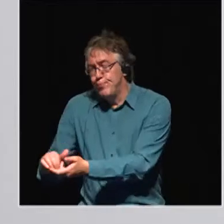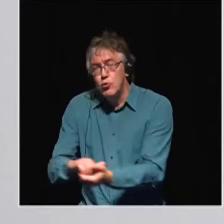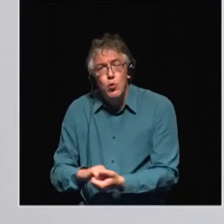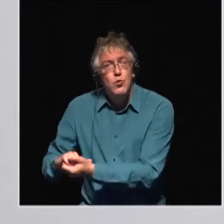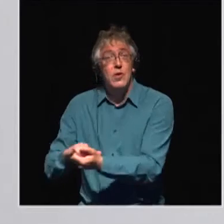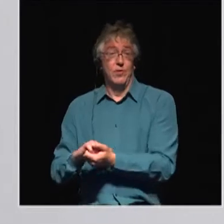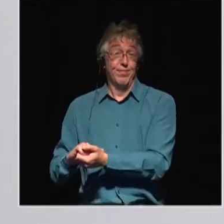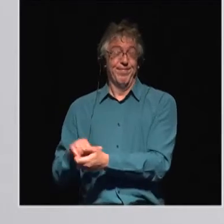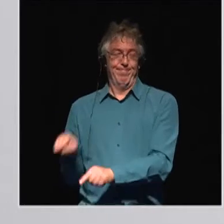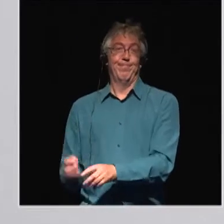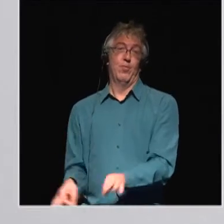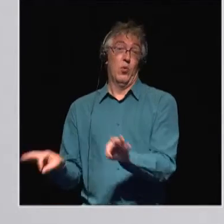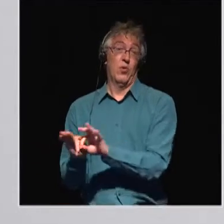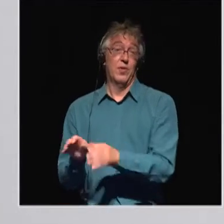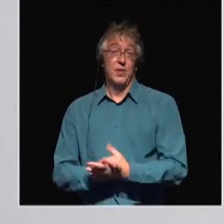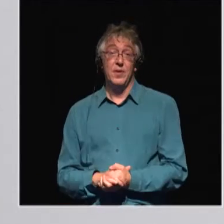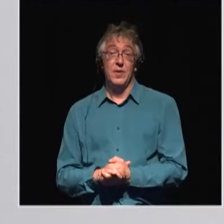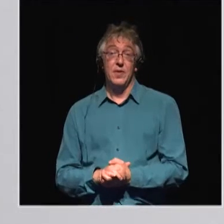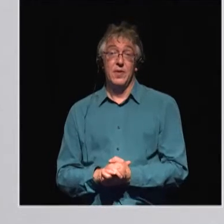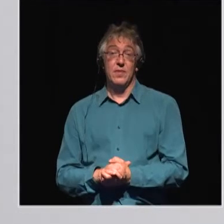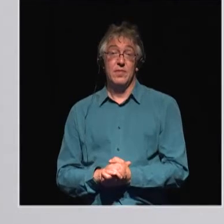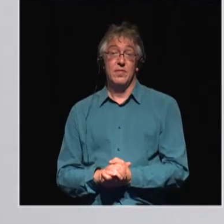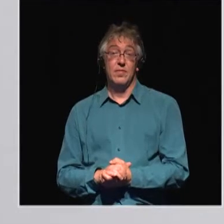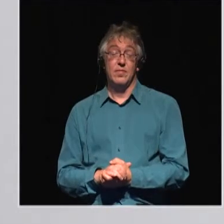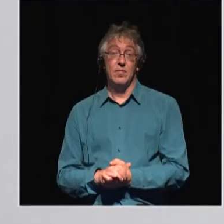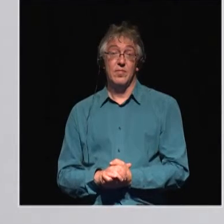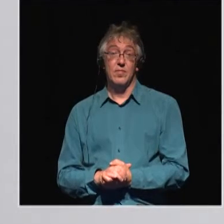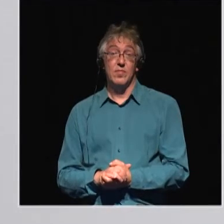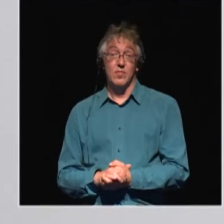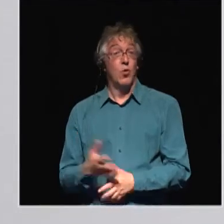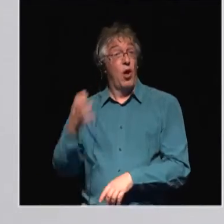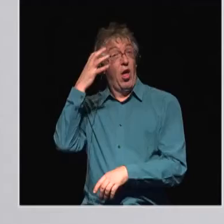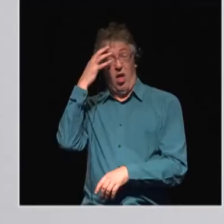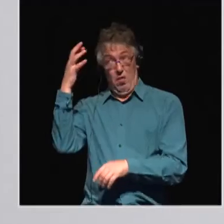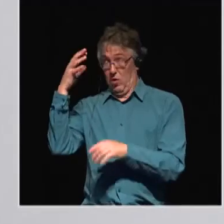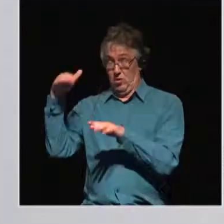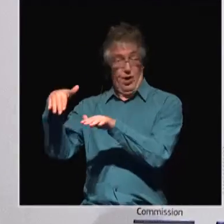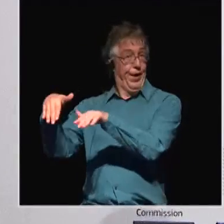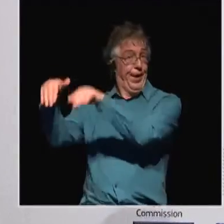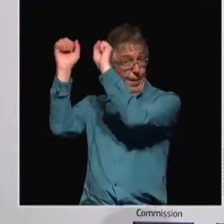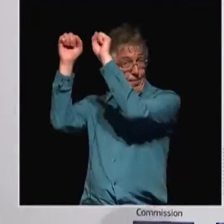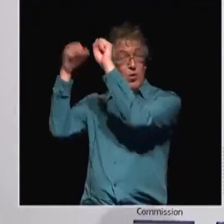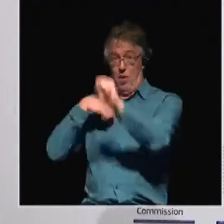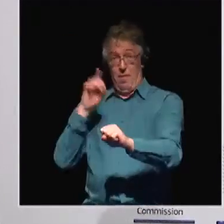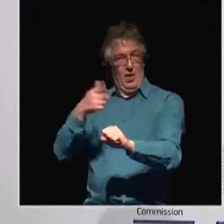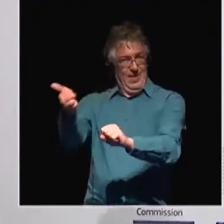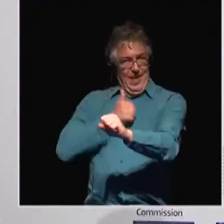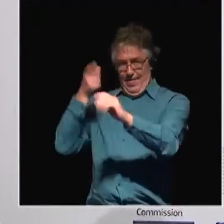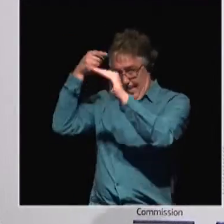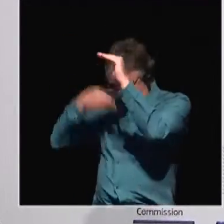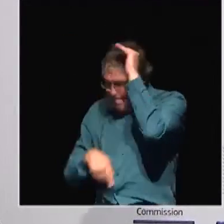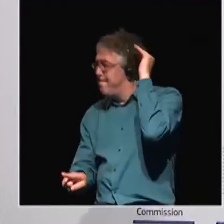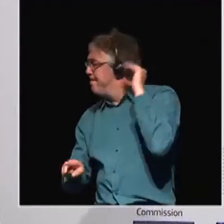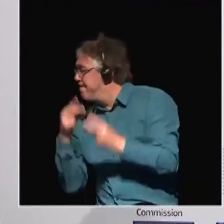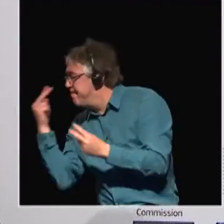And very often these factors are present only where the state is absent. So we need to identify these partners who are